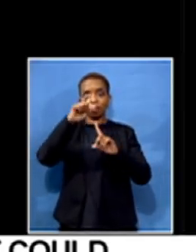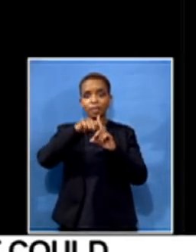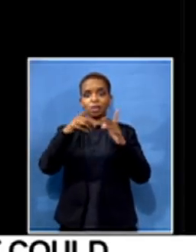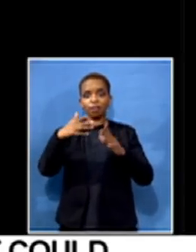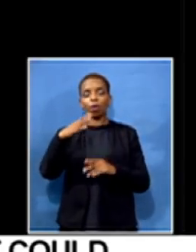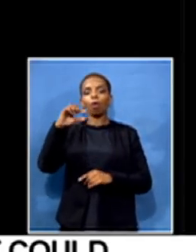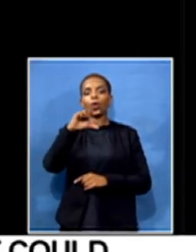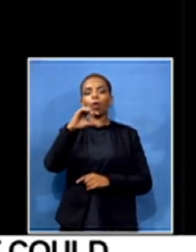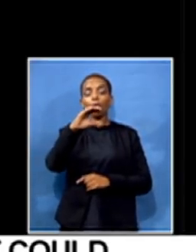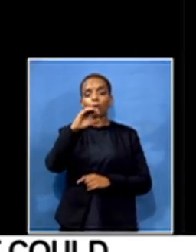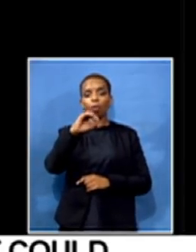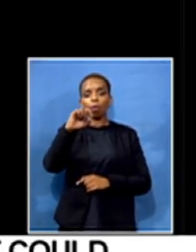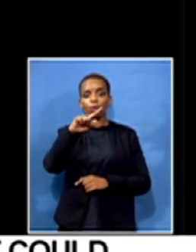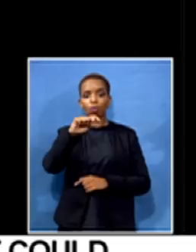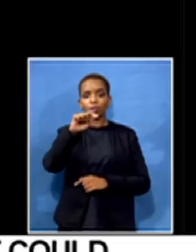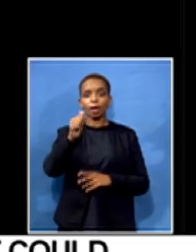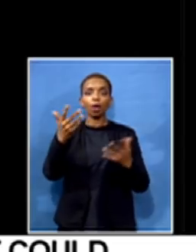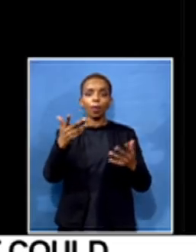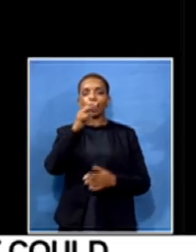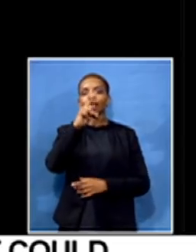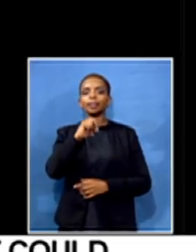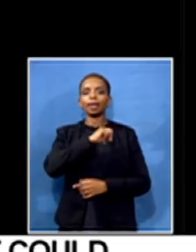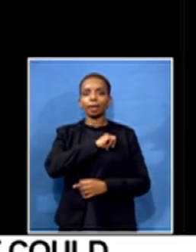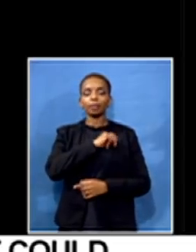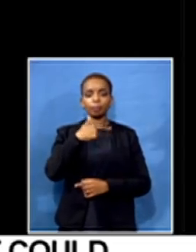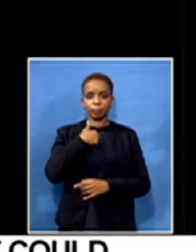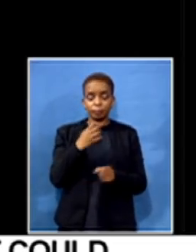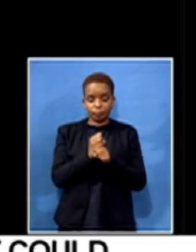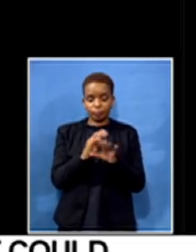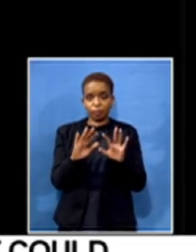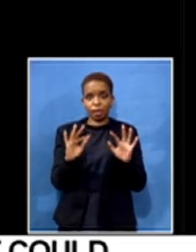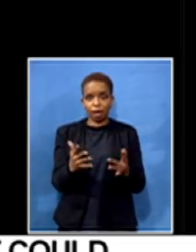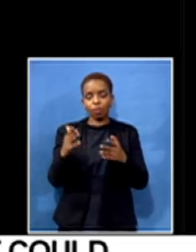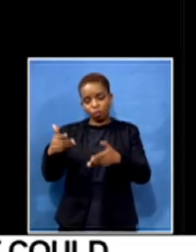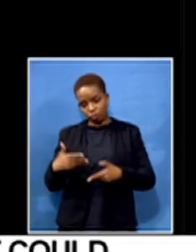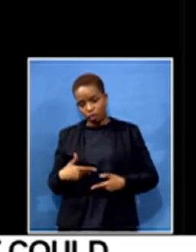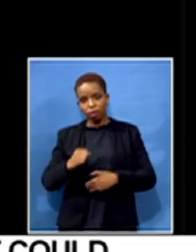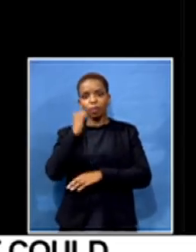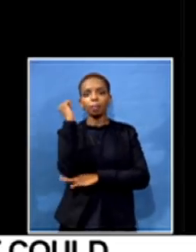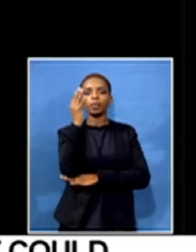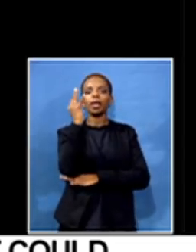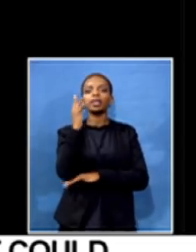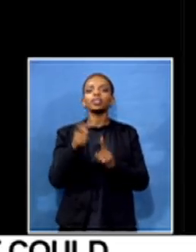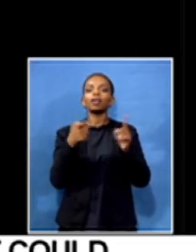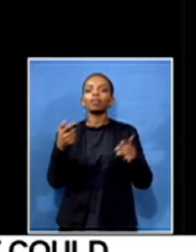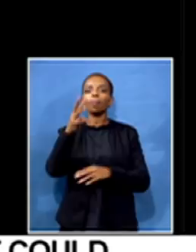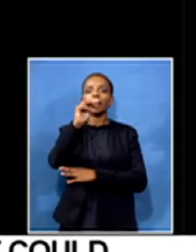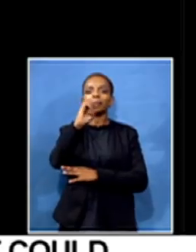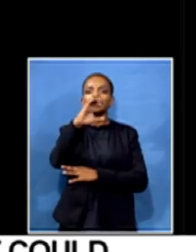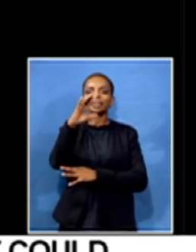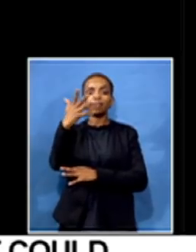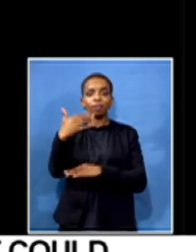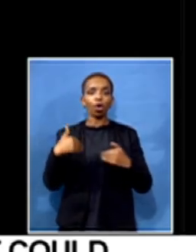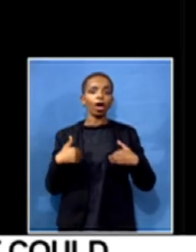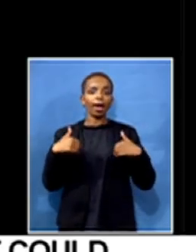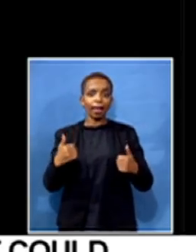KwaZulu-Natal. Let me start by welcoming the presentation brought from the MEC of Health and the